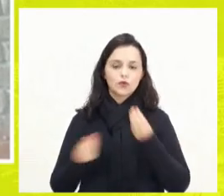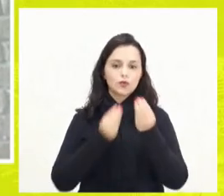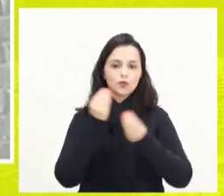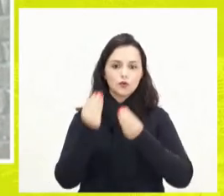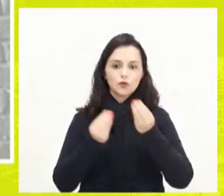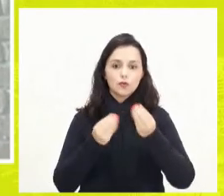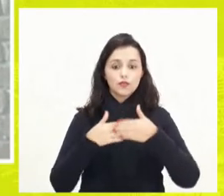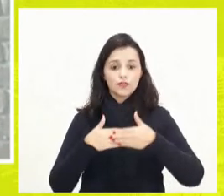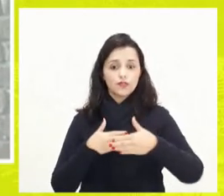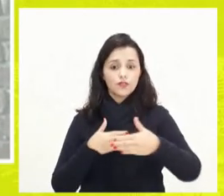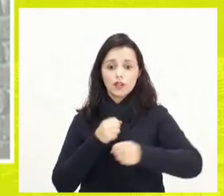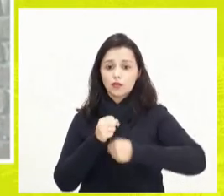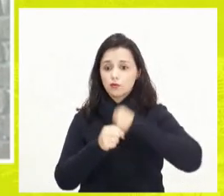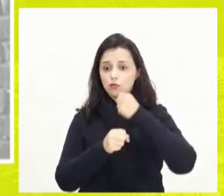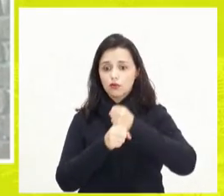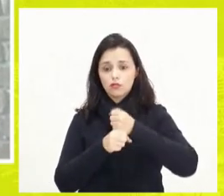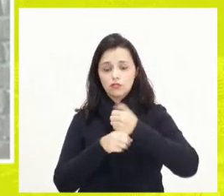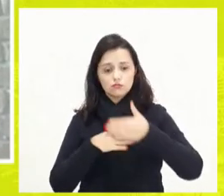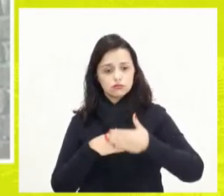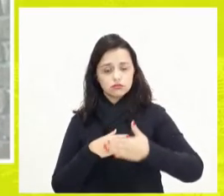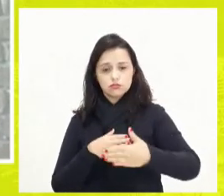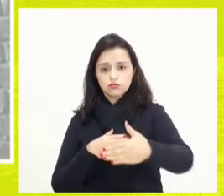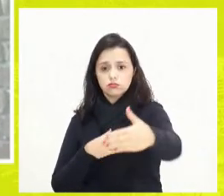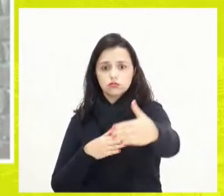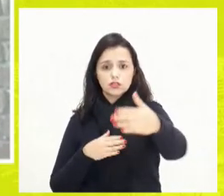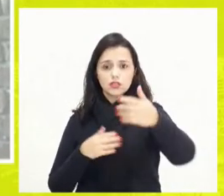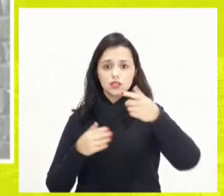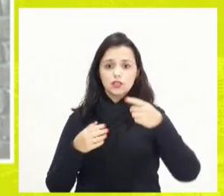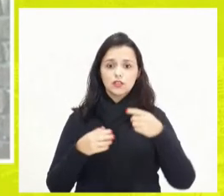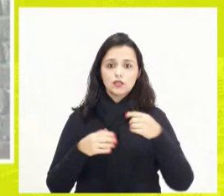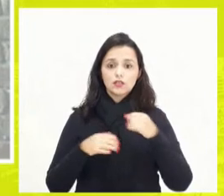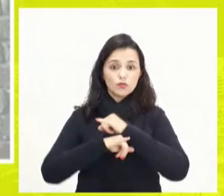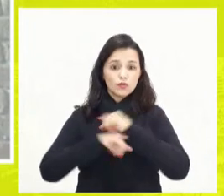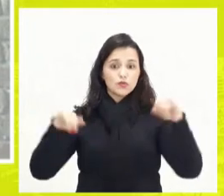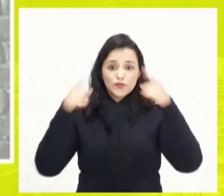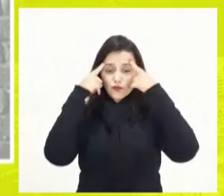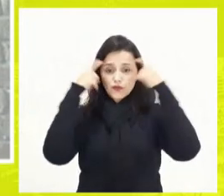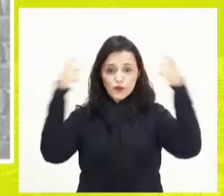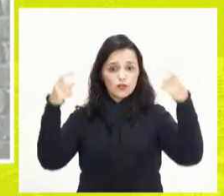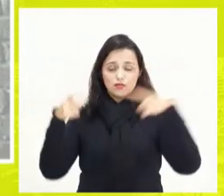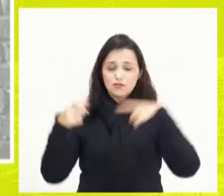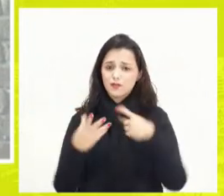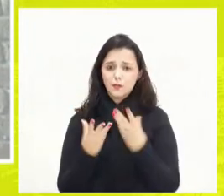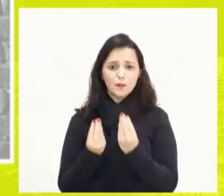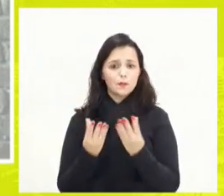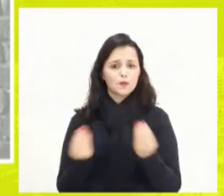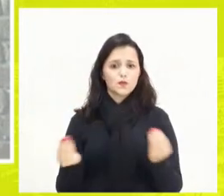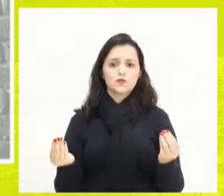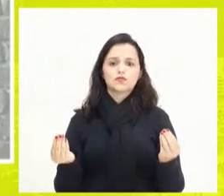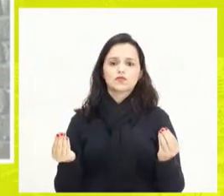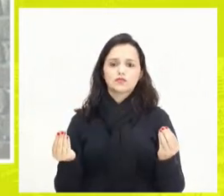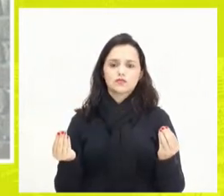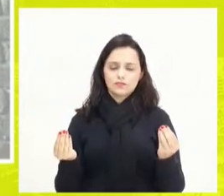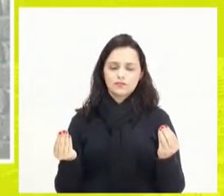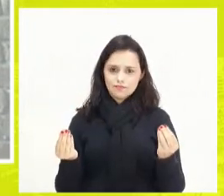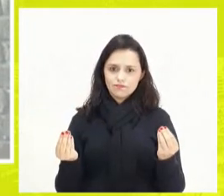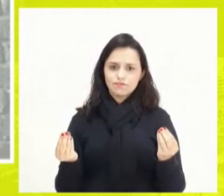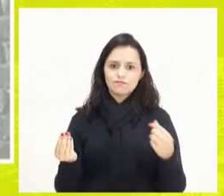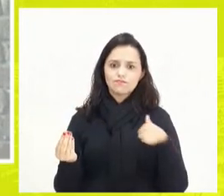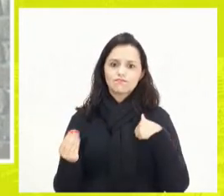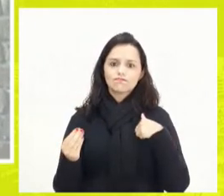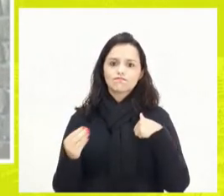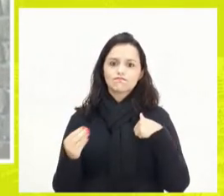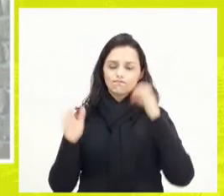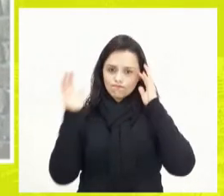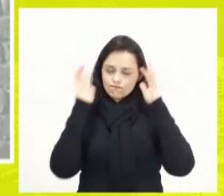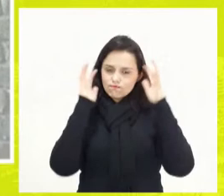and other sad news unfortunately believe me will happen throughout this year